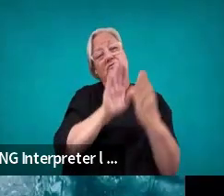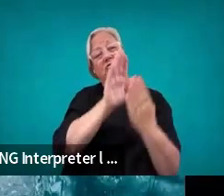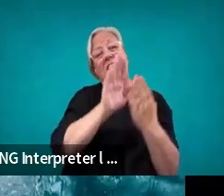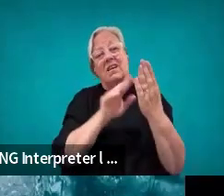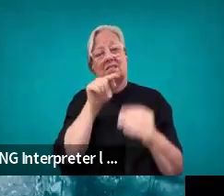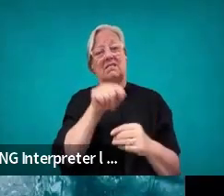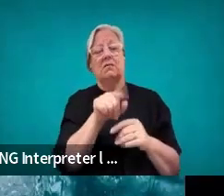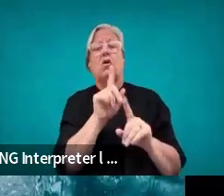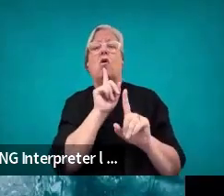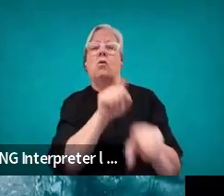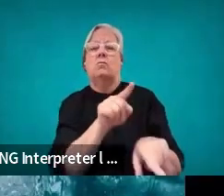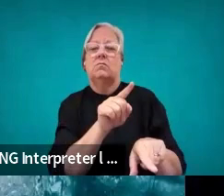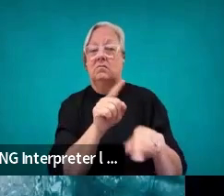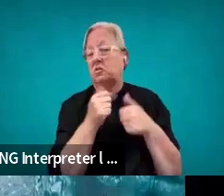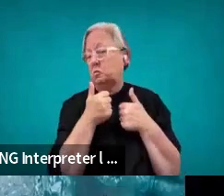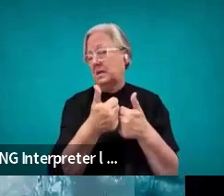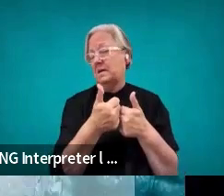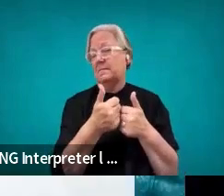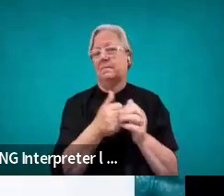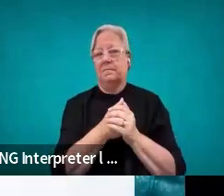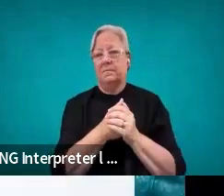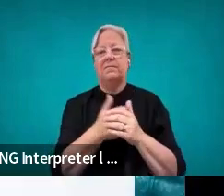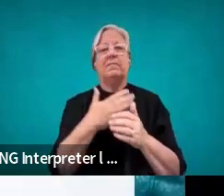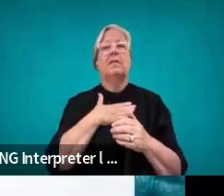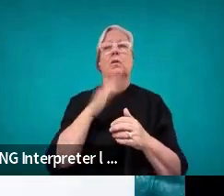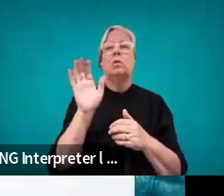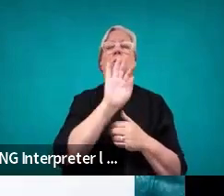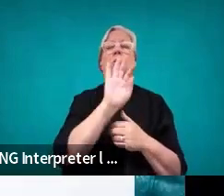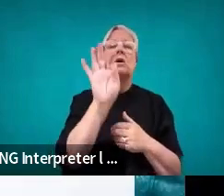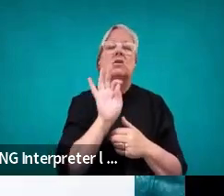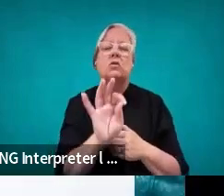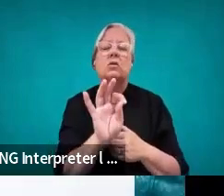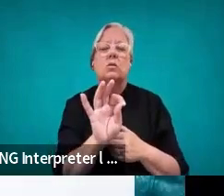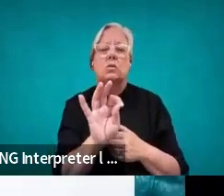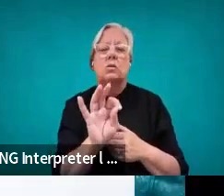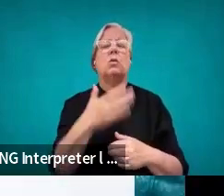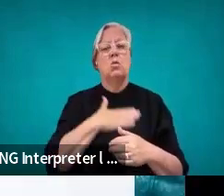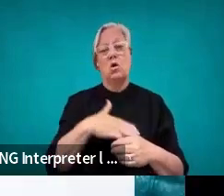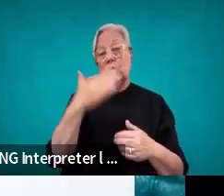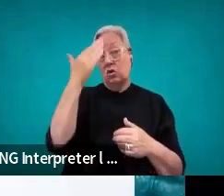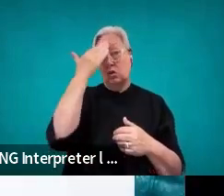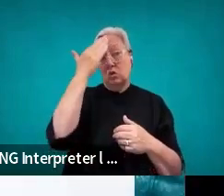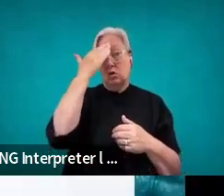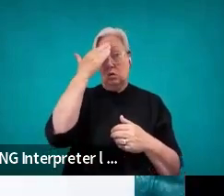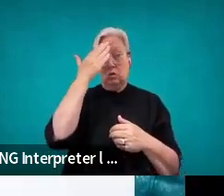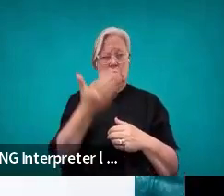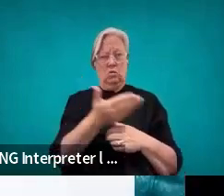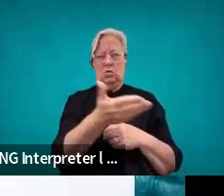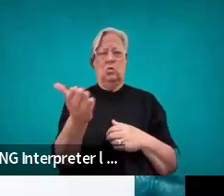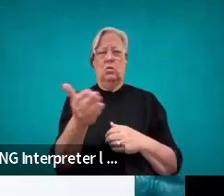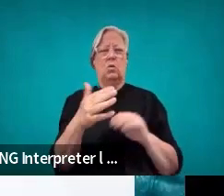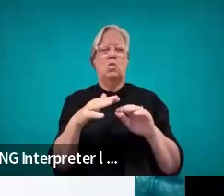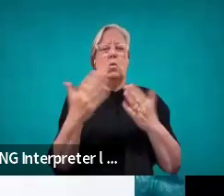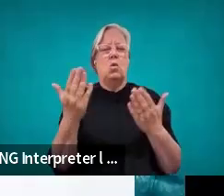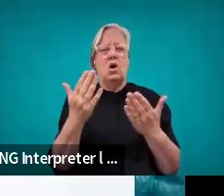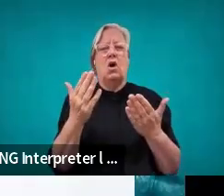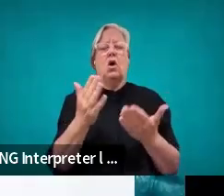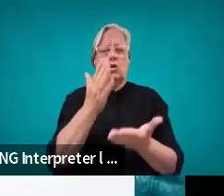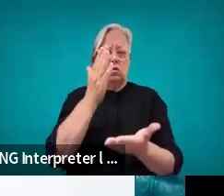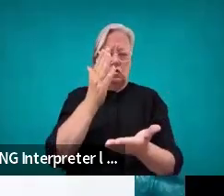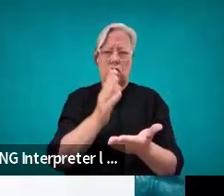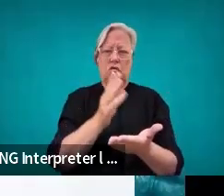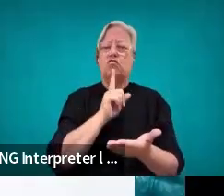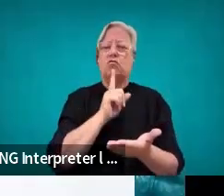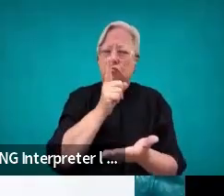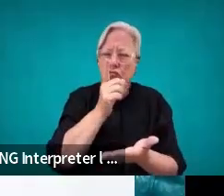chat. So our question for today is, we really want to know from you all, what does true PMER look